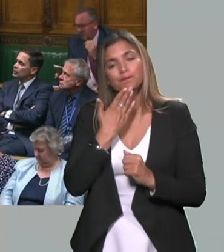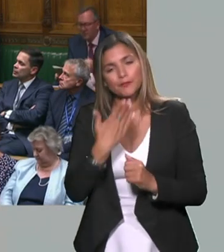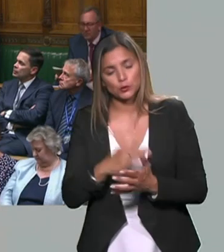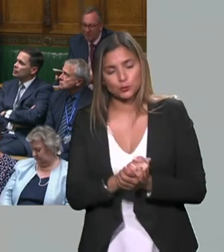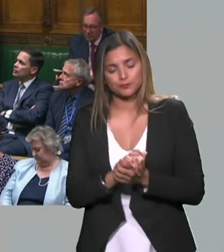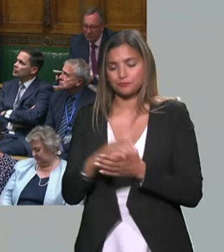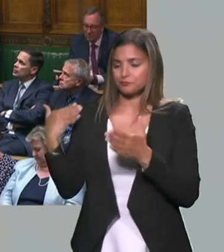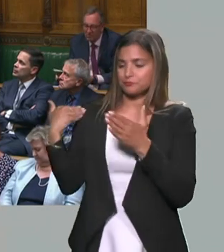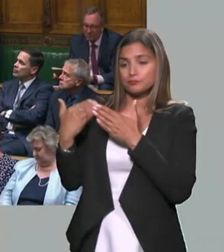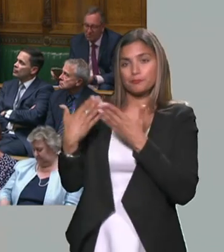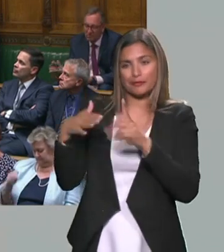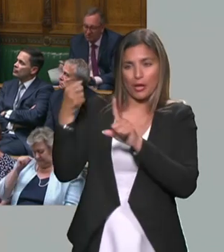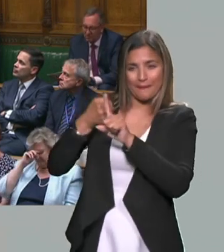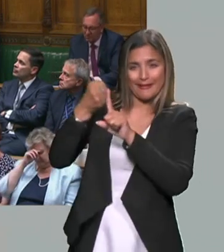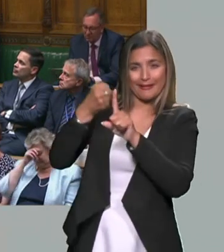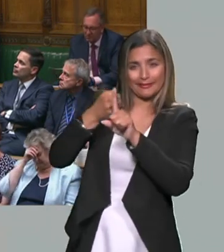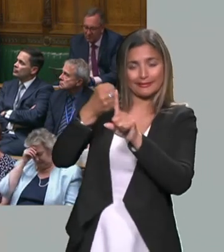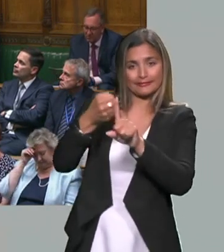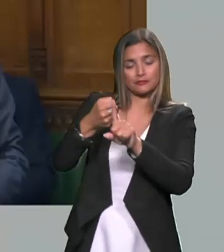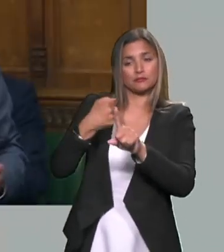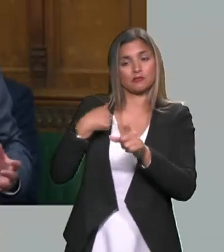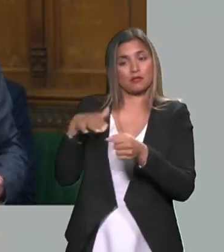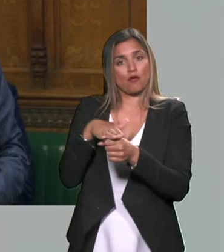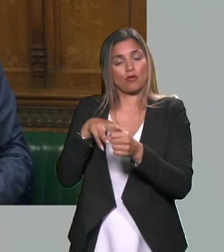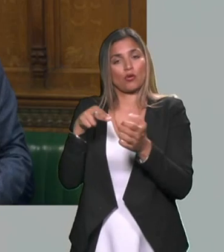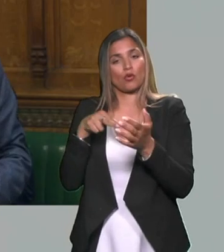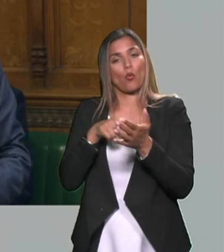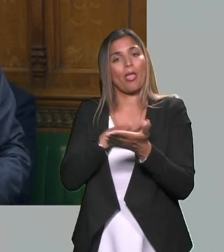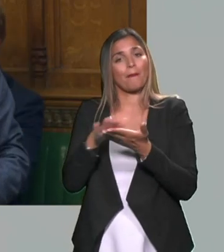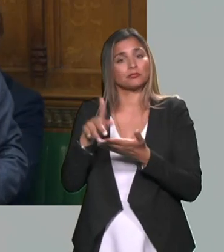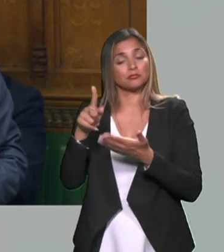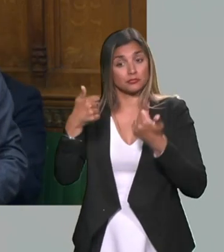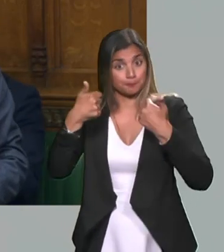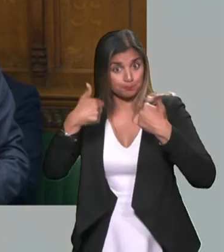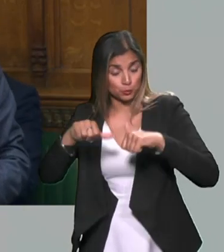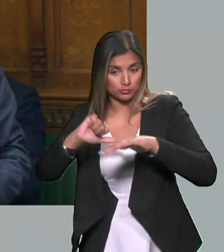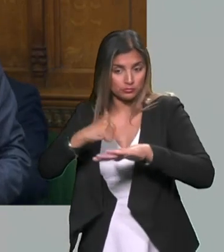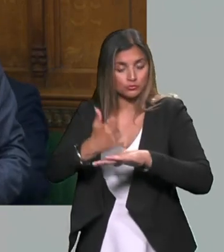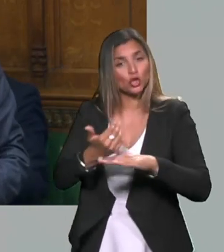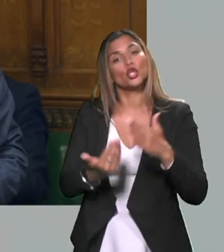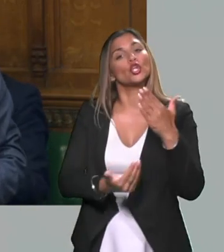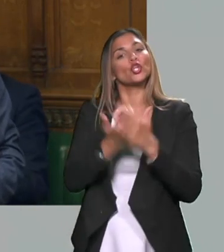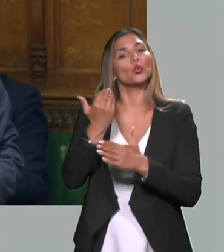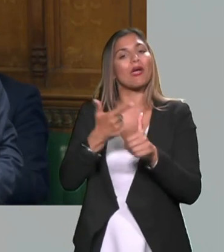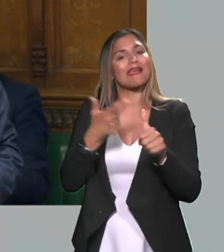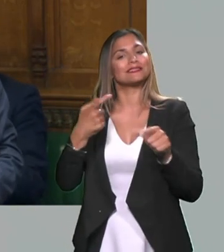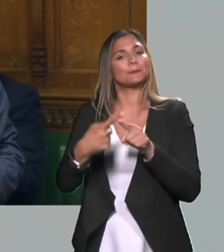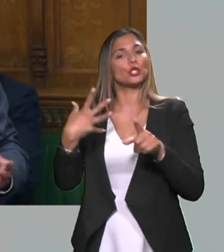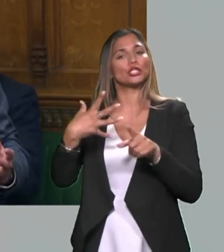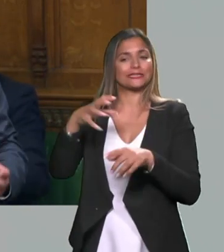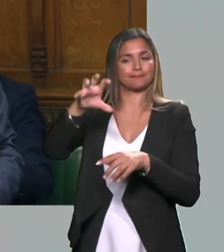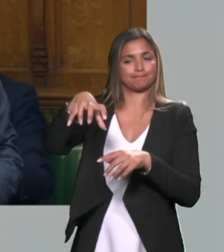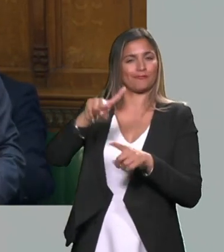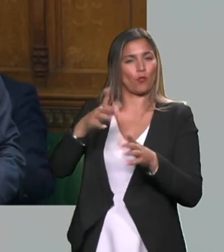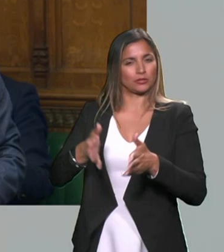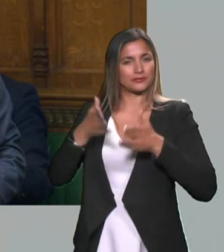new children's A&E, and just this year a new main A&E for Northampton General Hospital in my constituency.